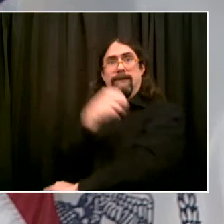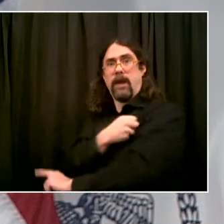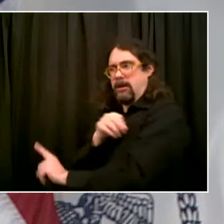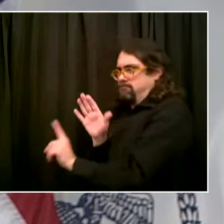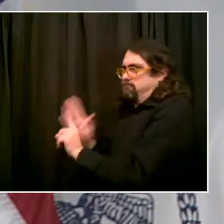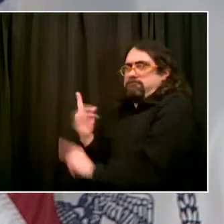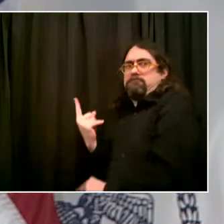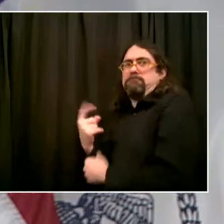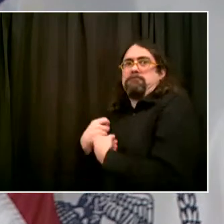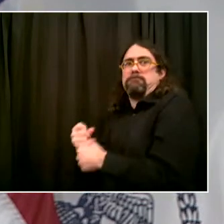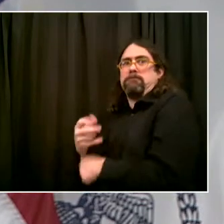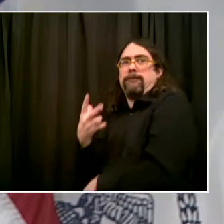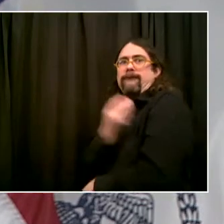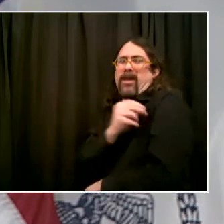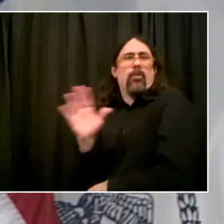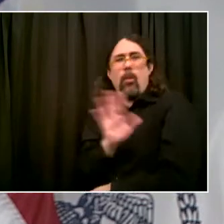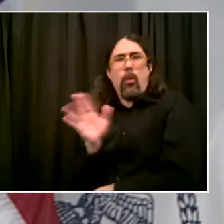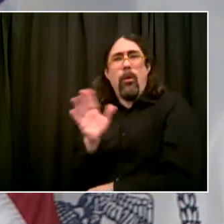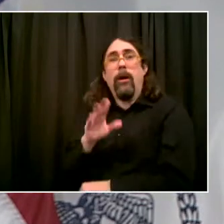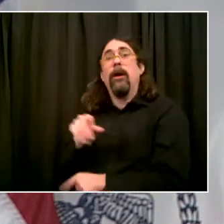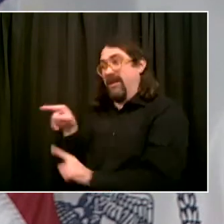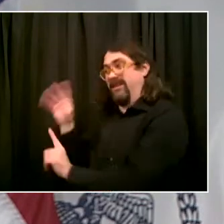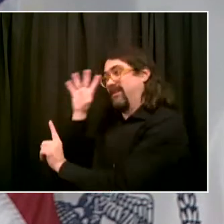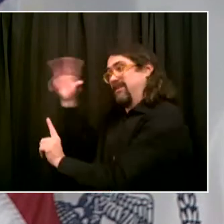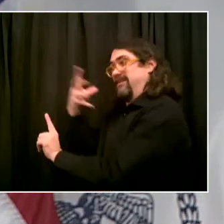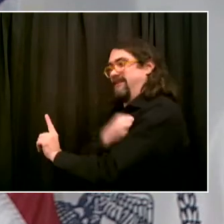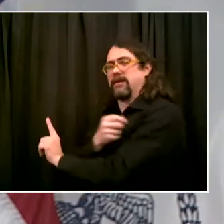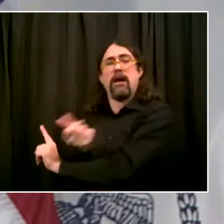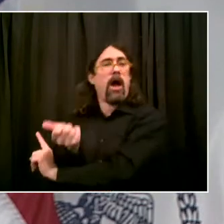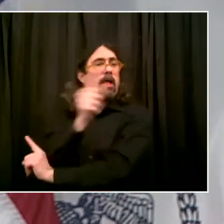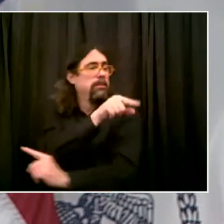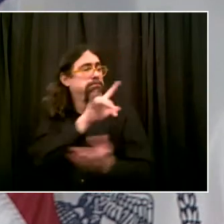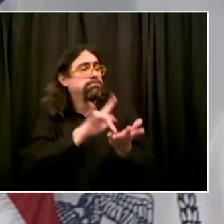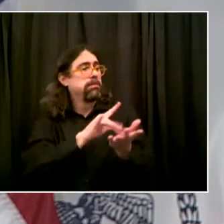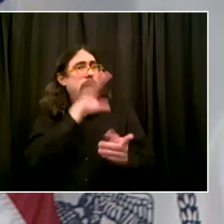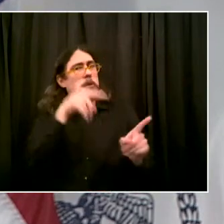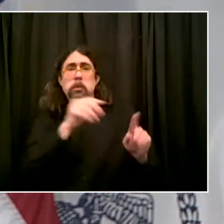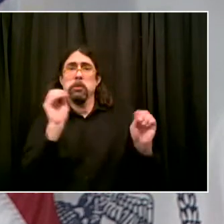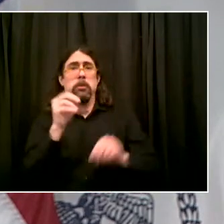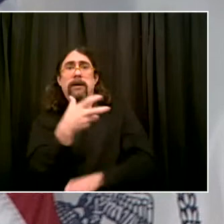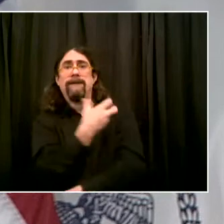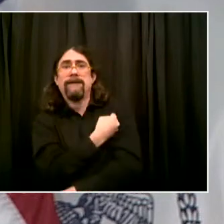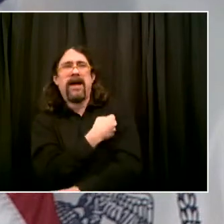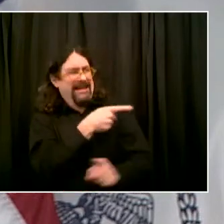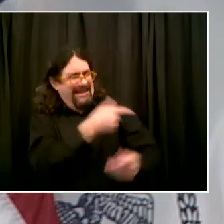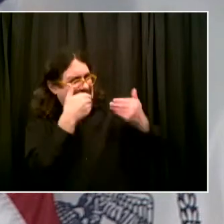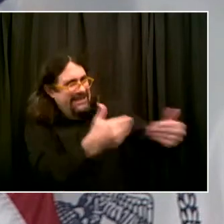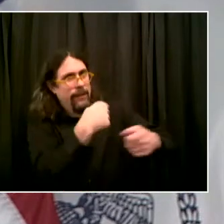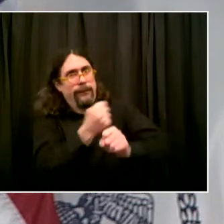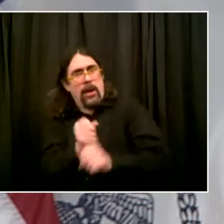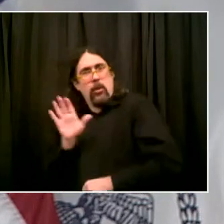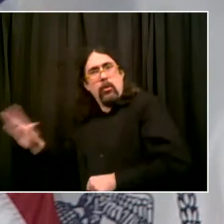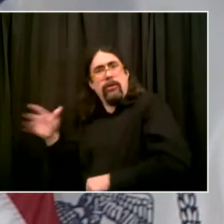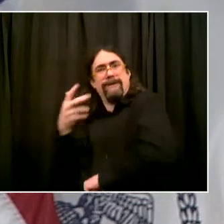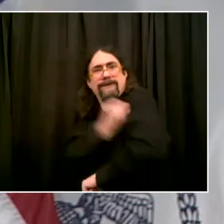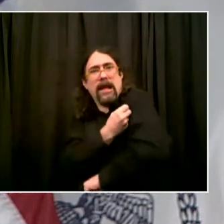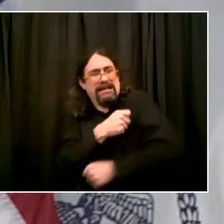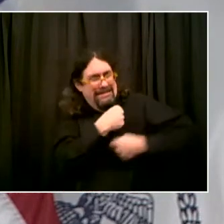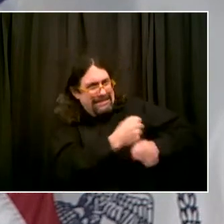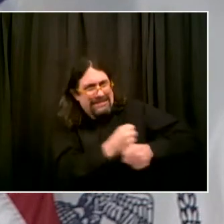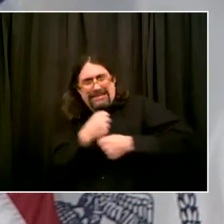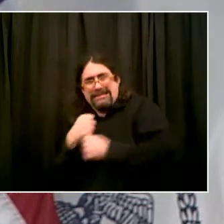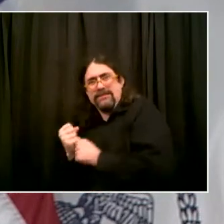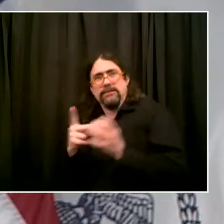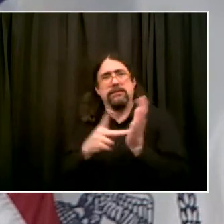we need. So we're going to keep fighting for those fundamental changes. But in the meantime, our goal is to take the amount